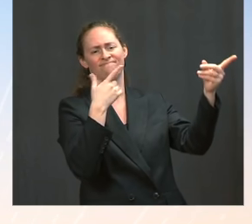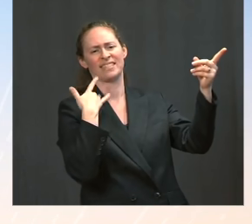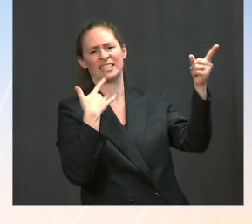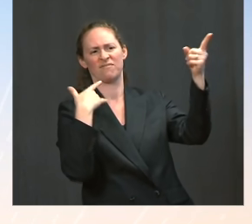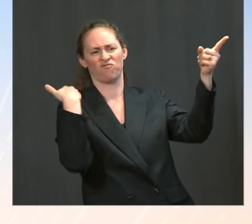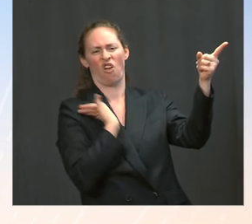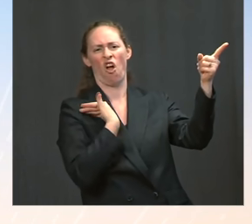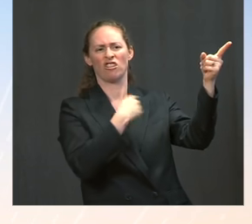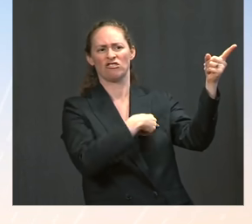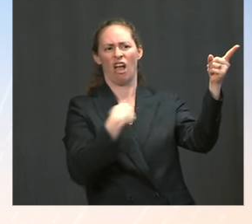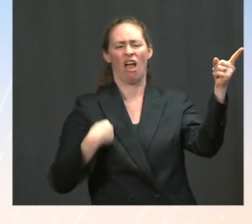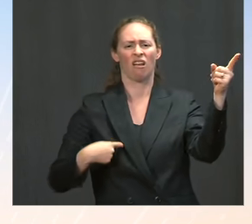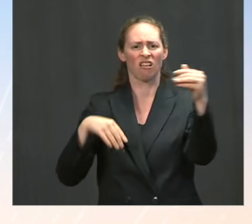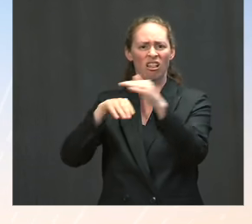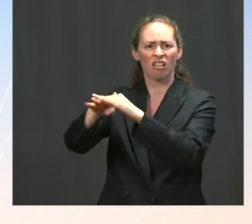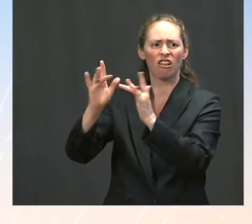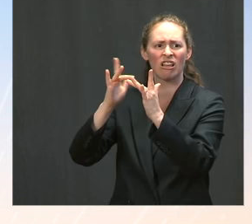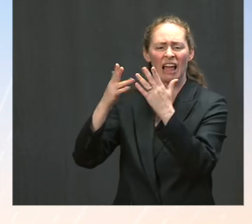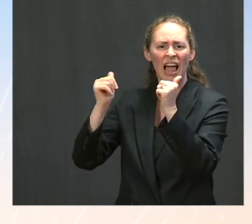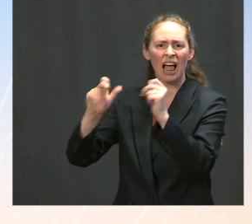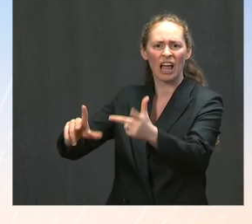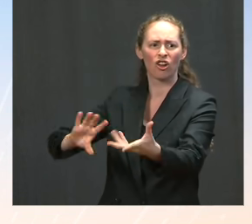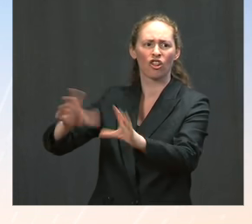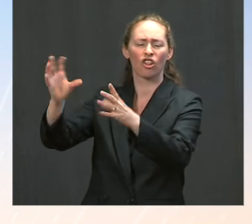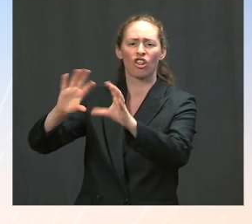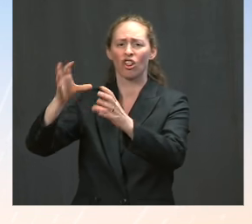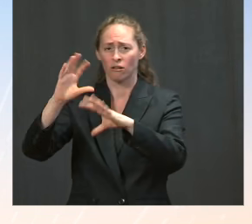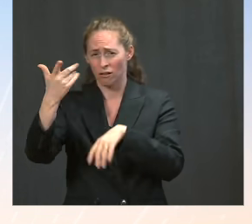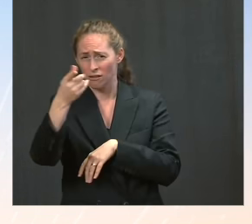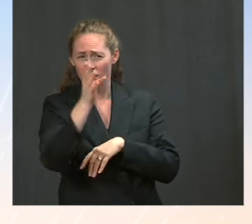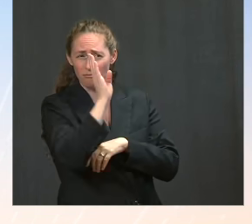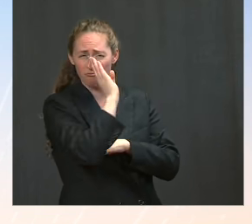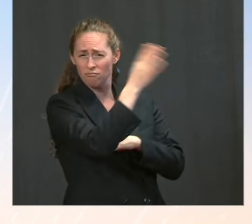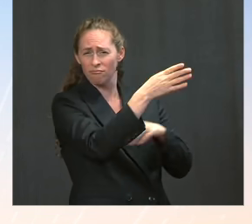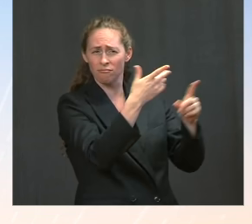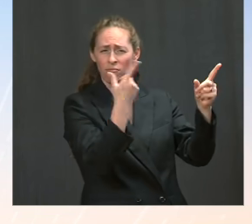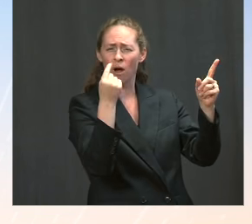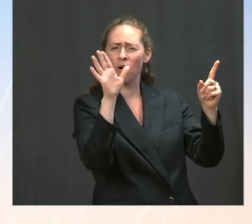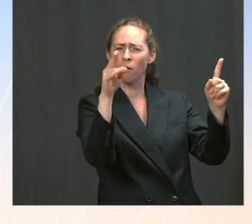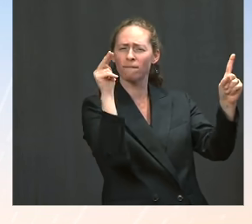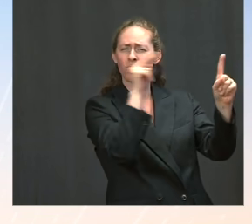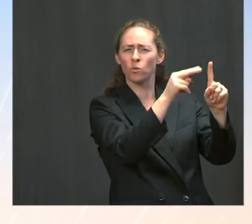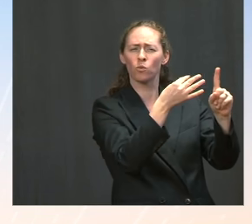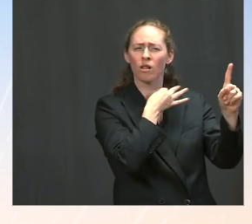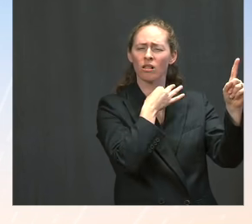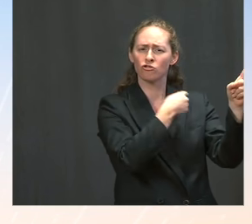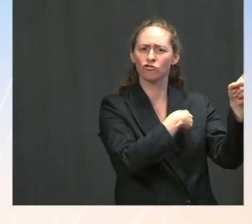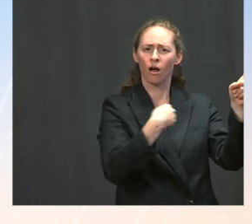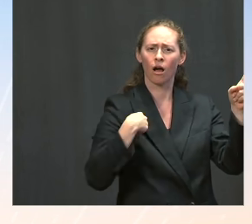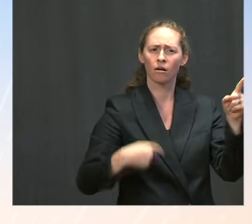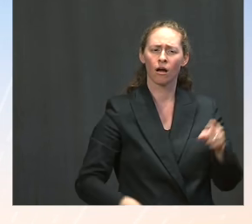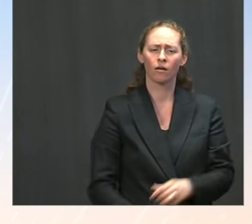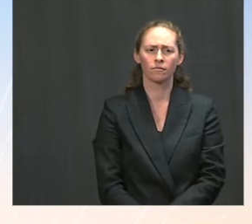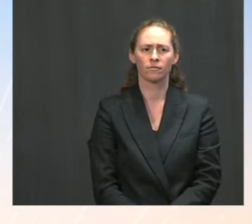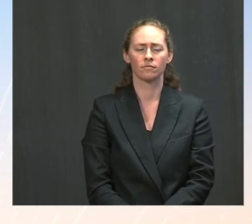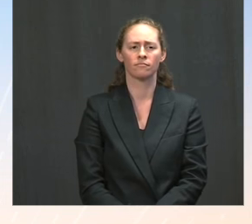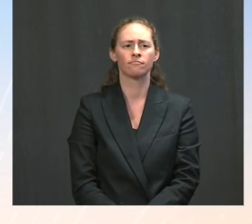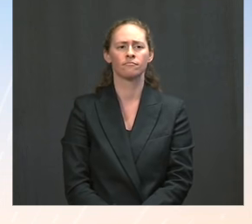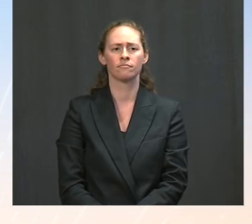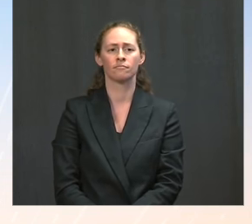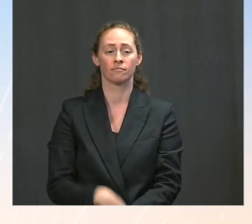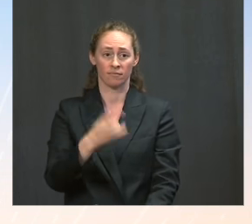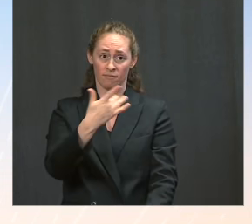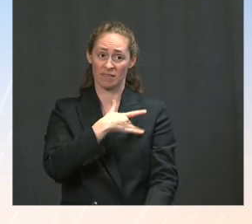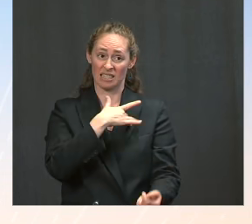government counterparts about these accusations? And do you believe that the statements alone are going to be enough to change